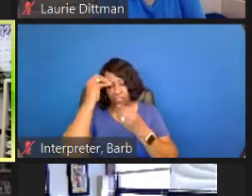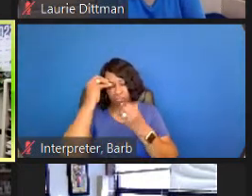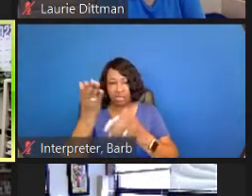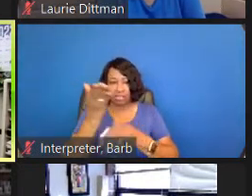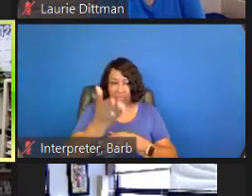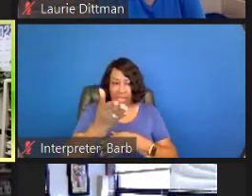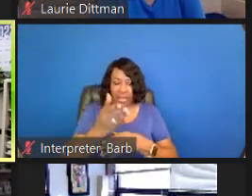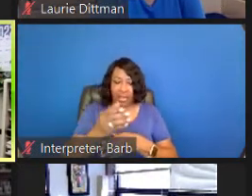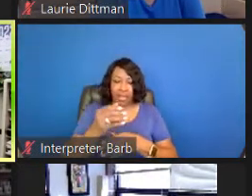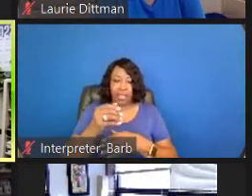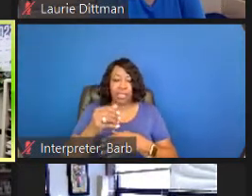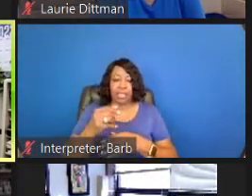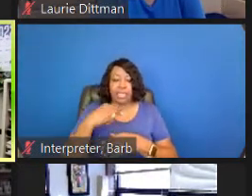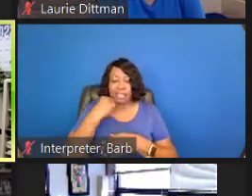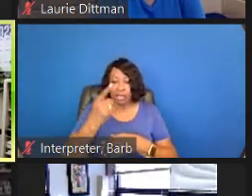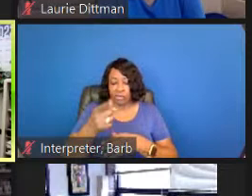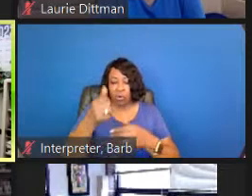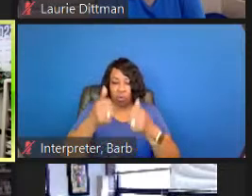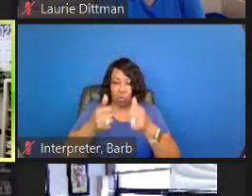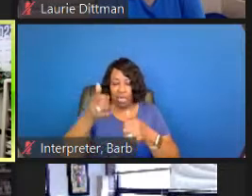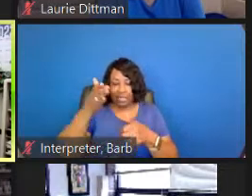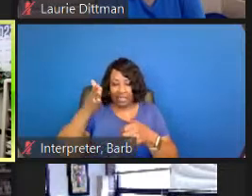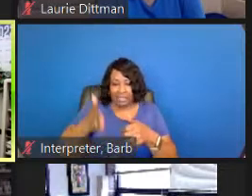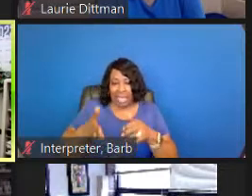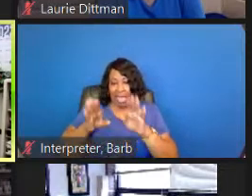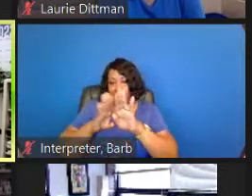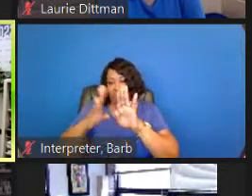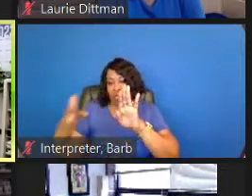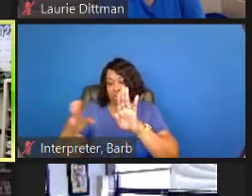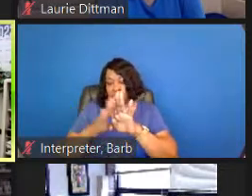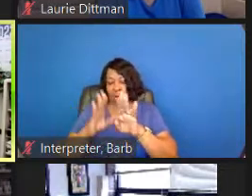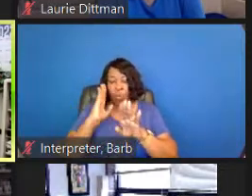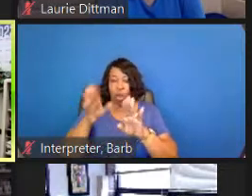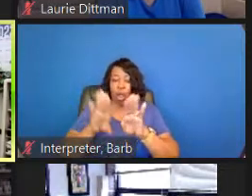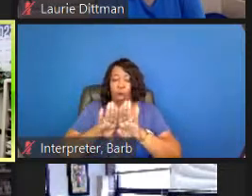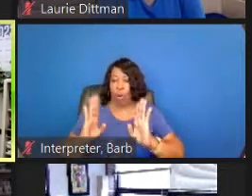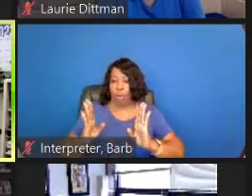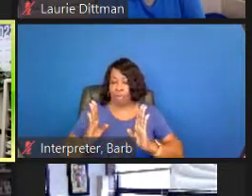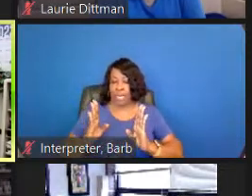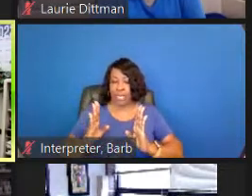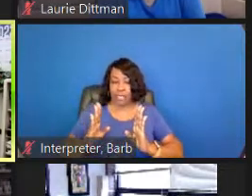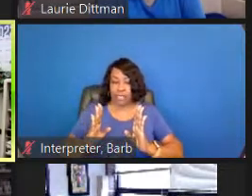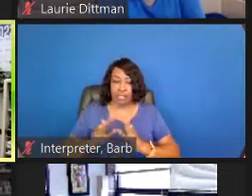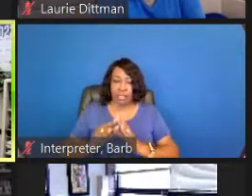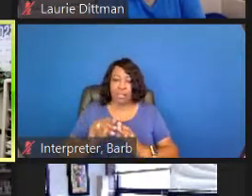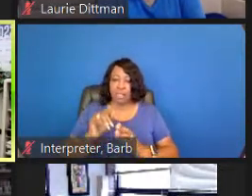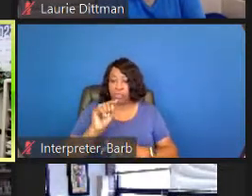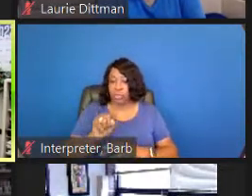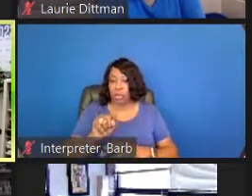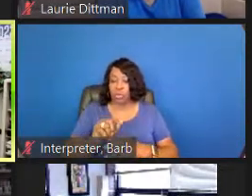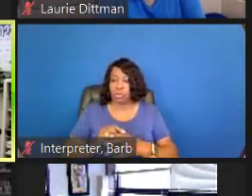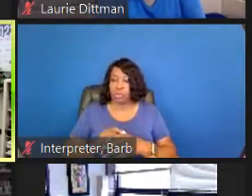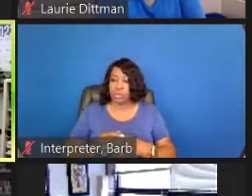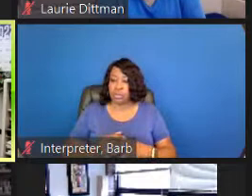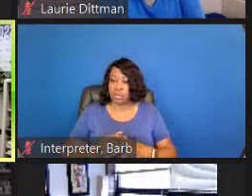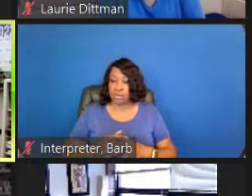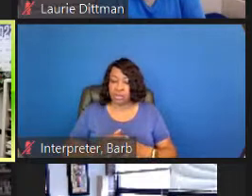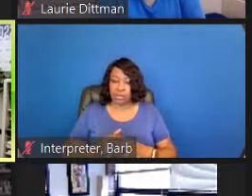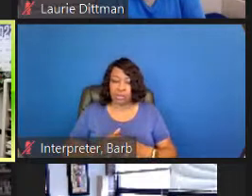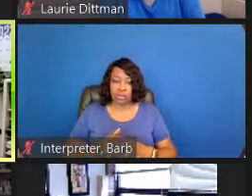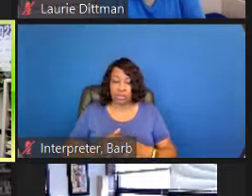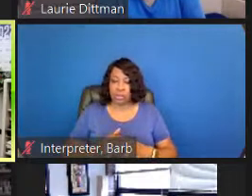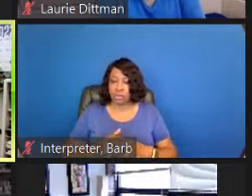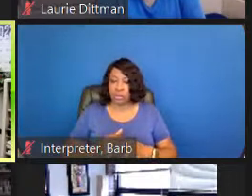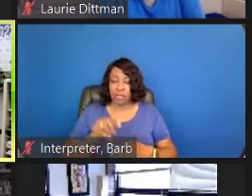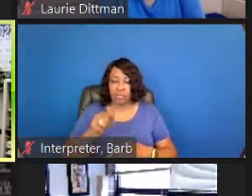tells you which side of the doors will be opening on. So those are, and then there's